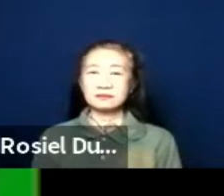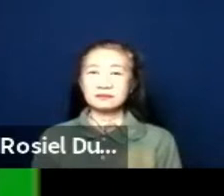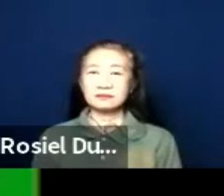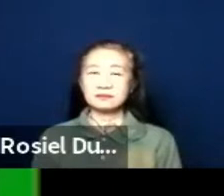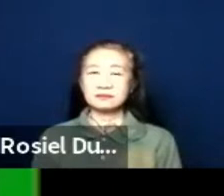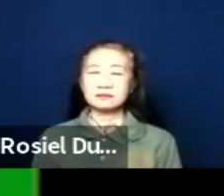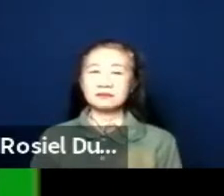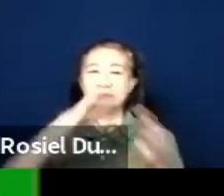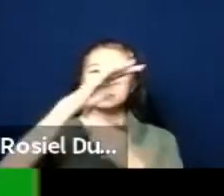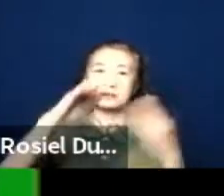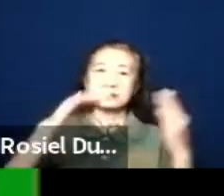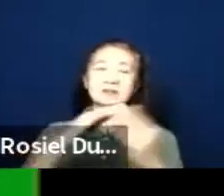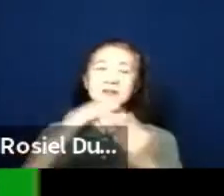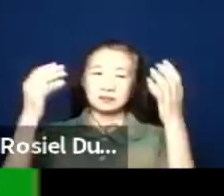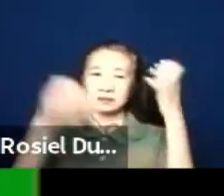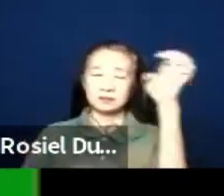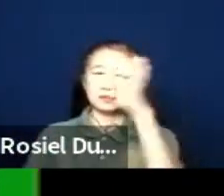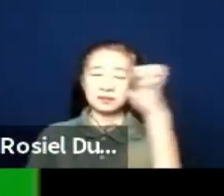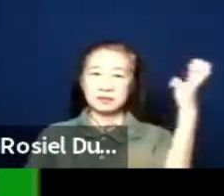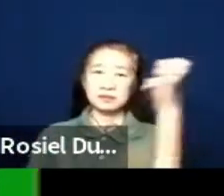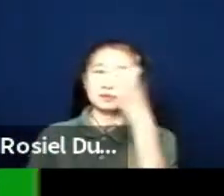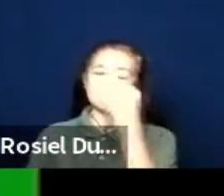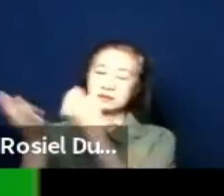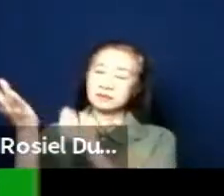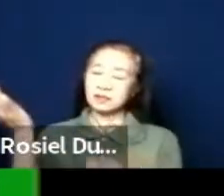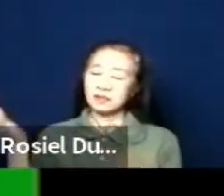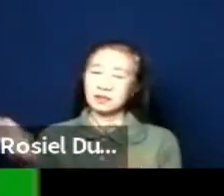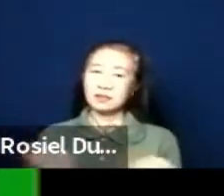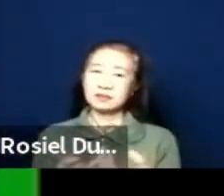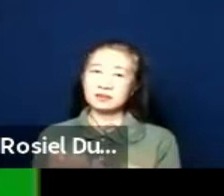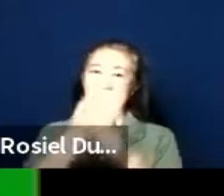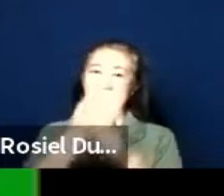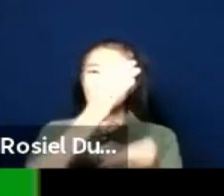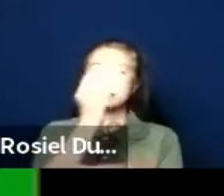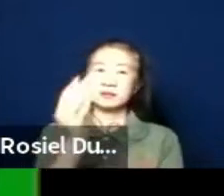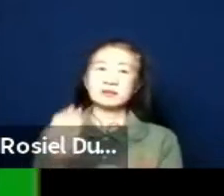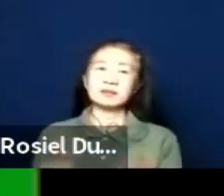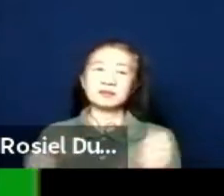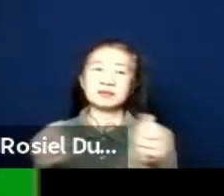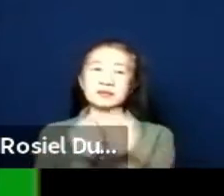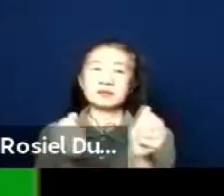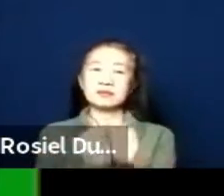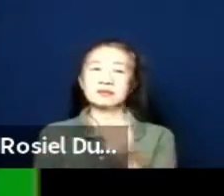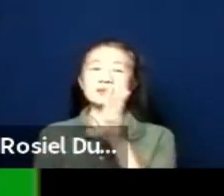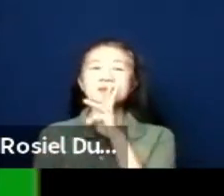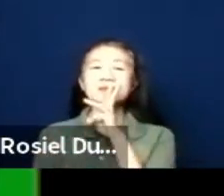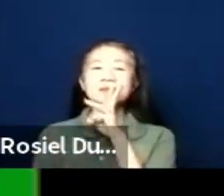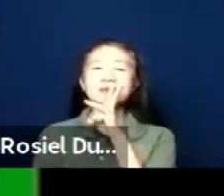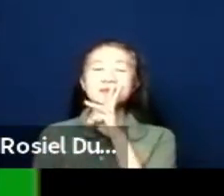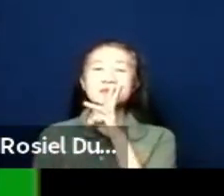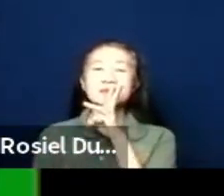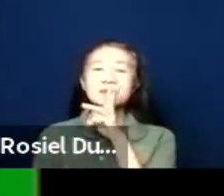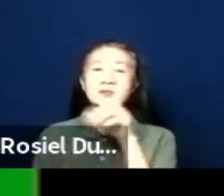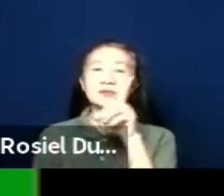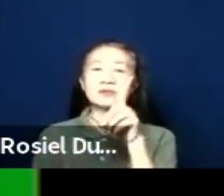Okay, a basic emergency supply kit could include the following recommended items: water, 1 gallon